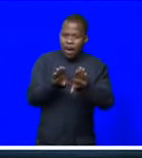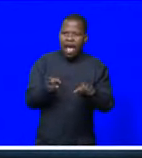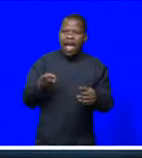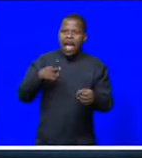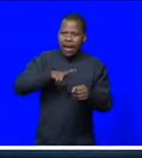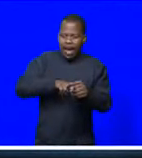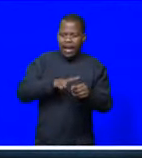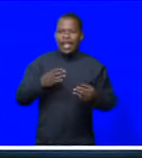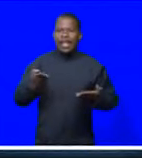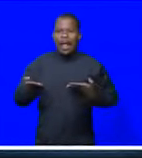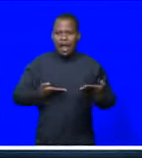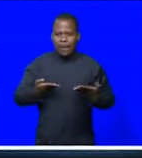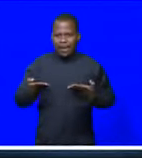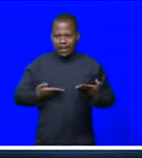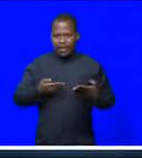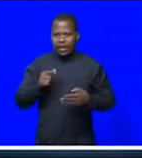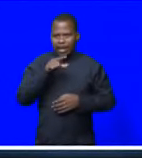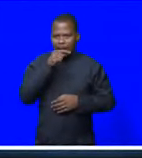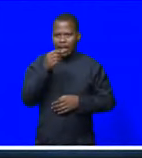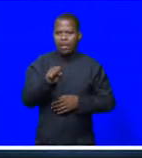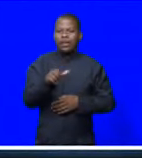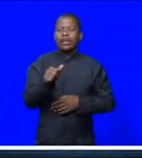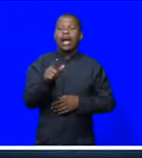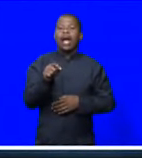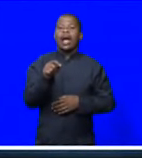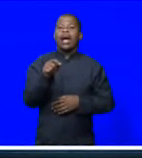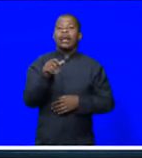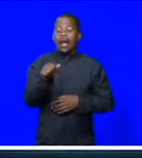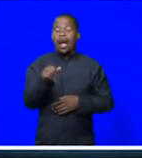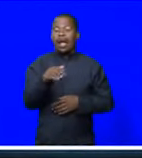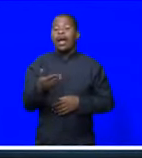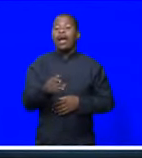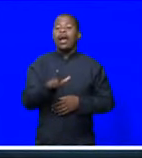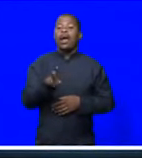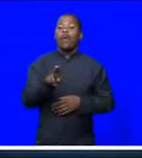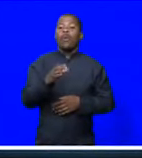Lucia uke wavela kulolu bandla le-PAC